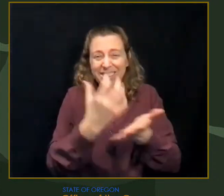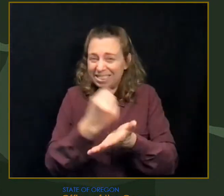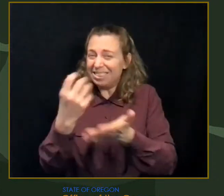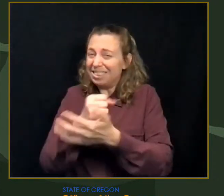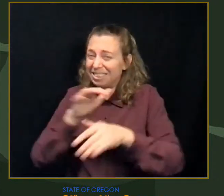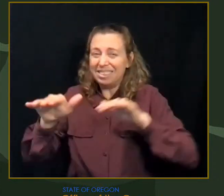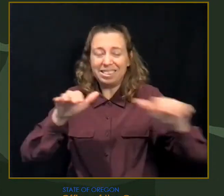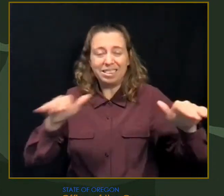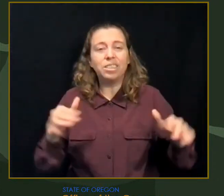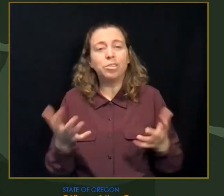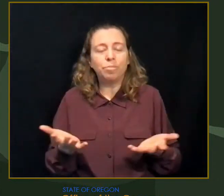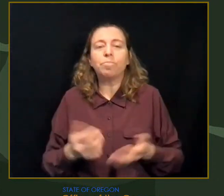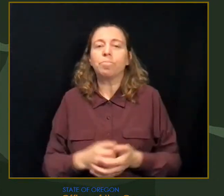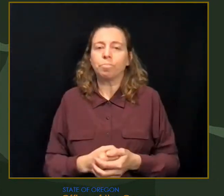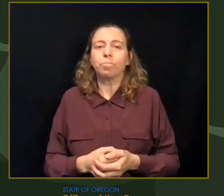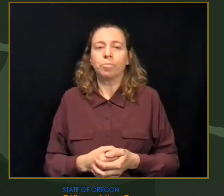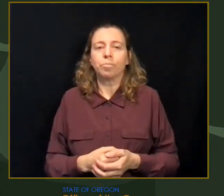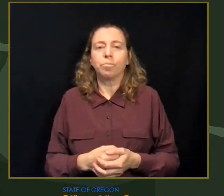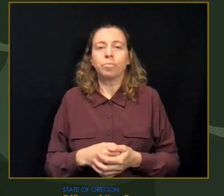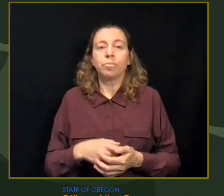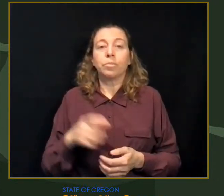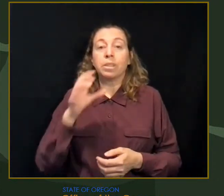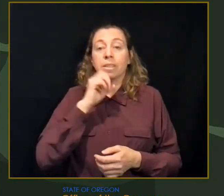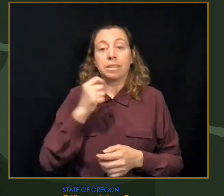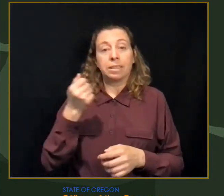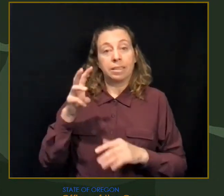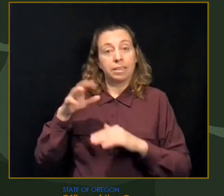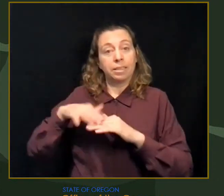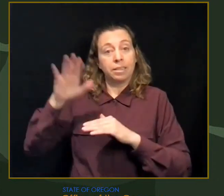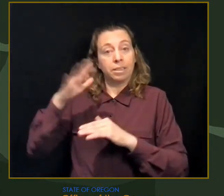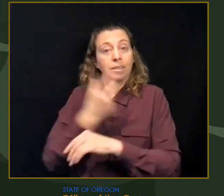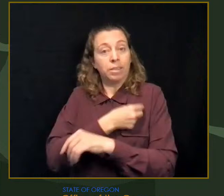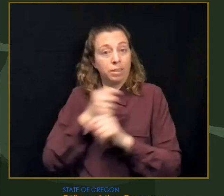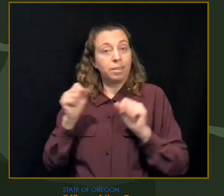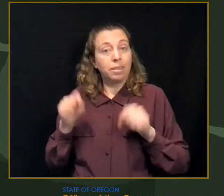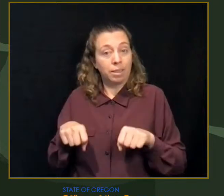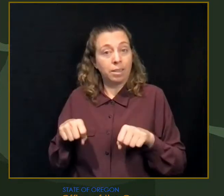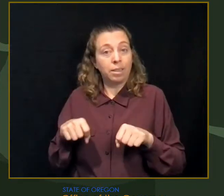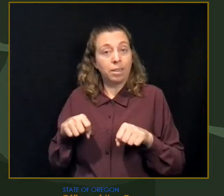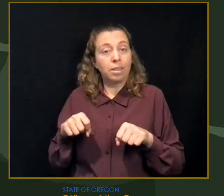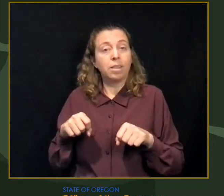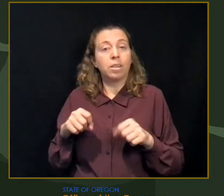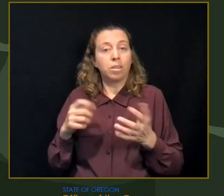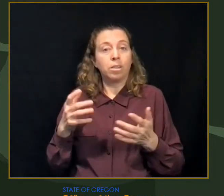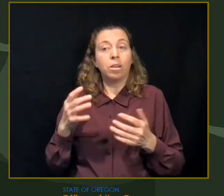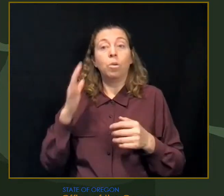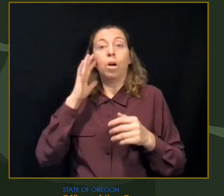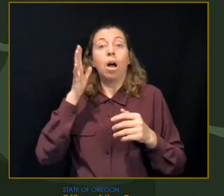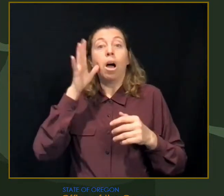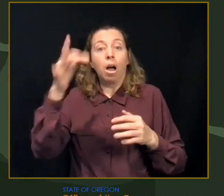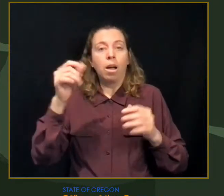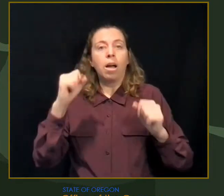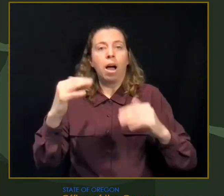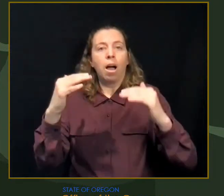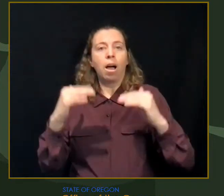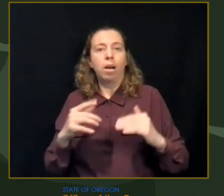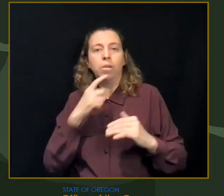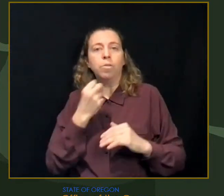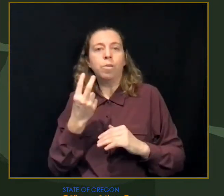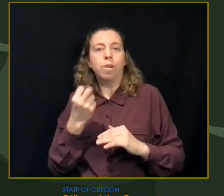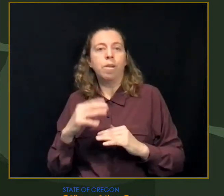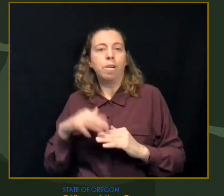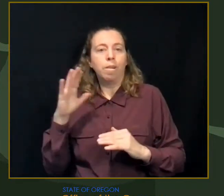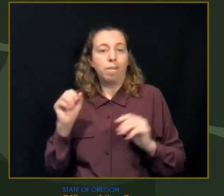16 and hopefully soon having it available to those 12 and older will help us achieve that. But we need everyone to come together.